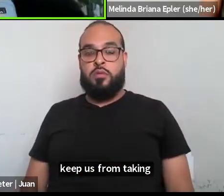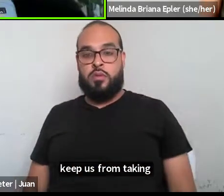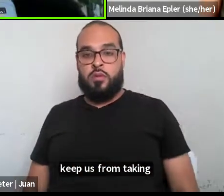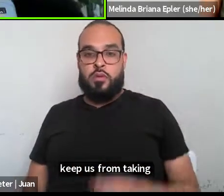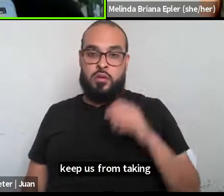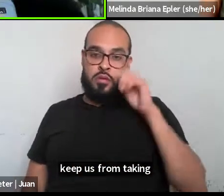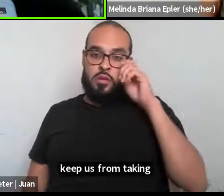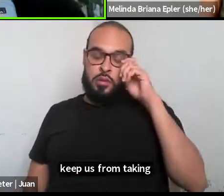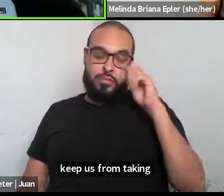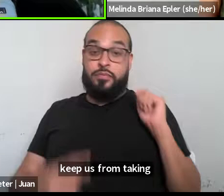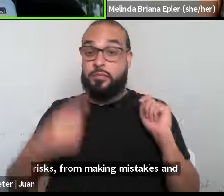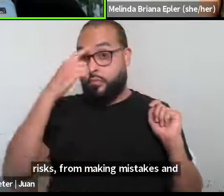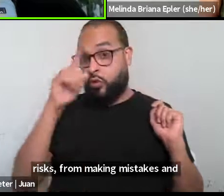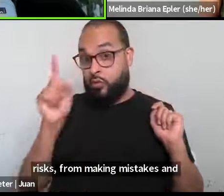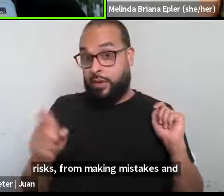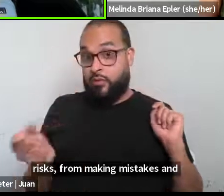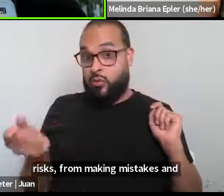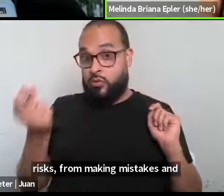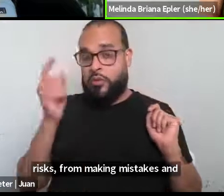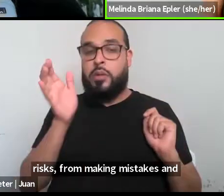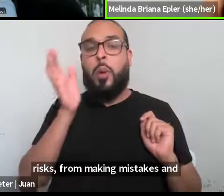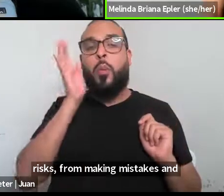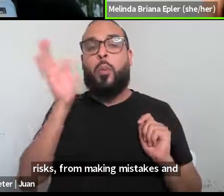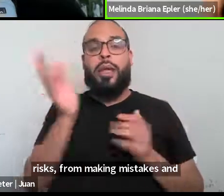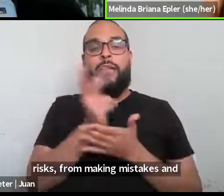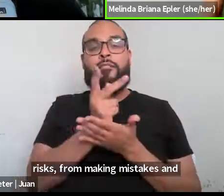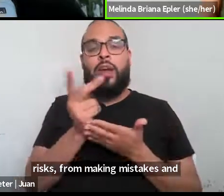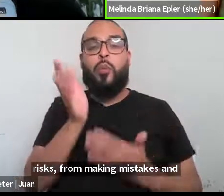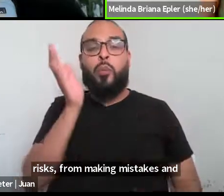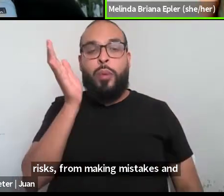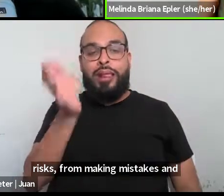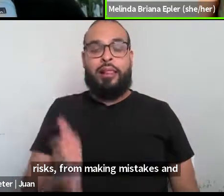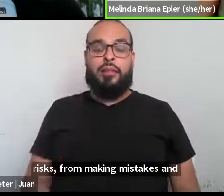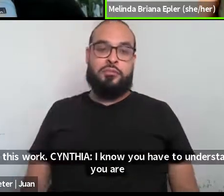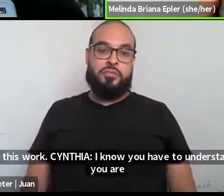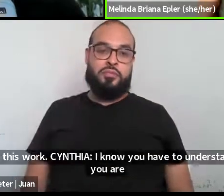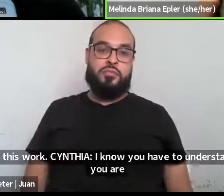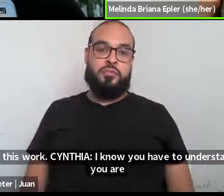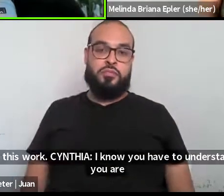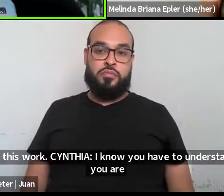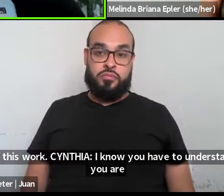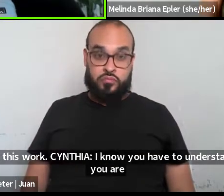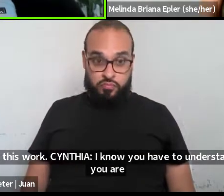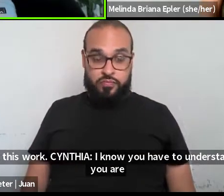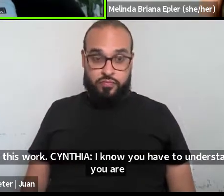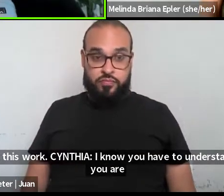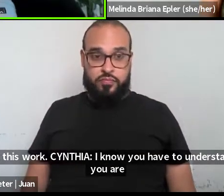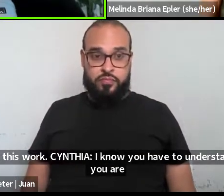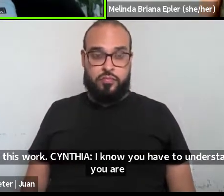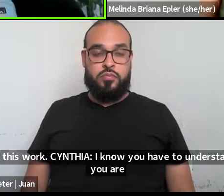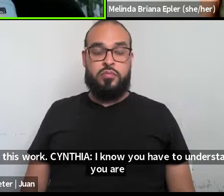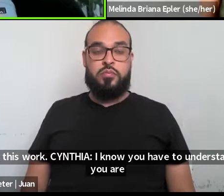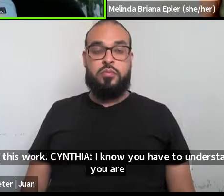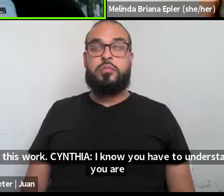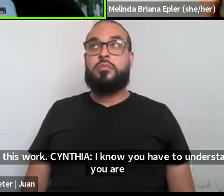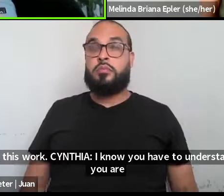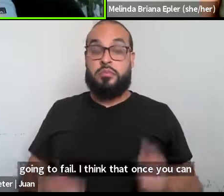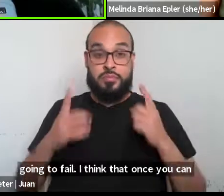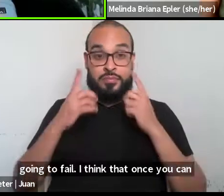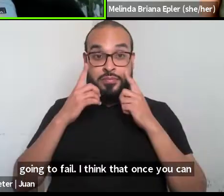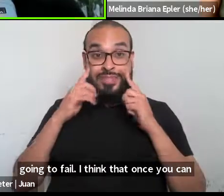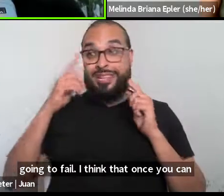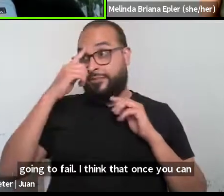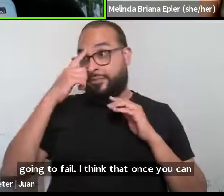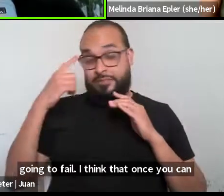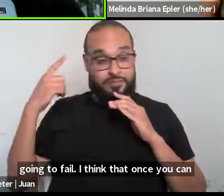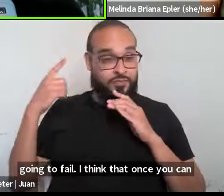to understand that you're going to fail. And I think that once you can wrap your head